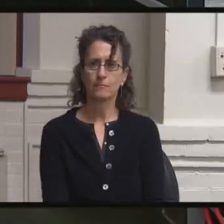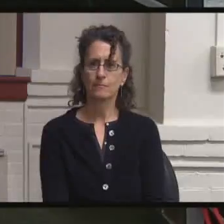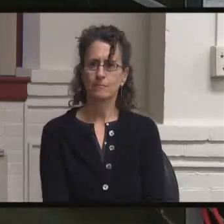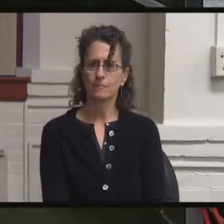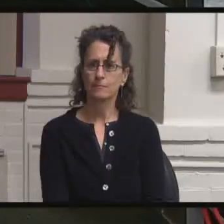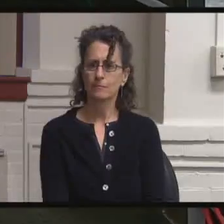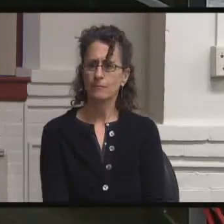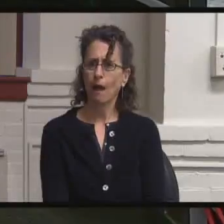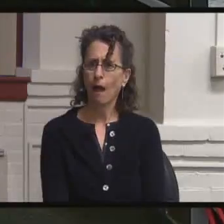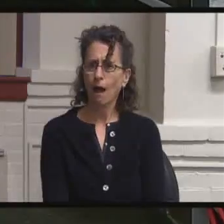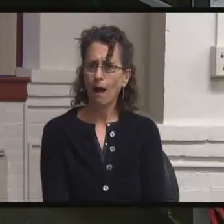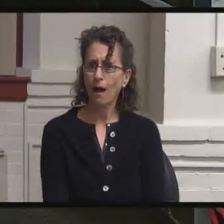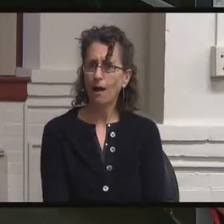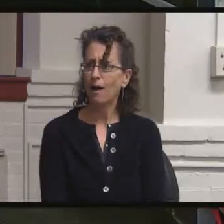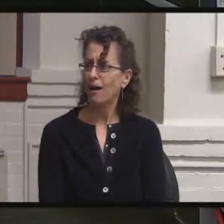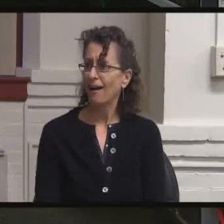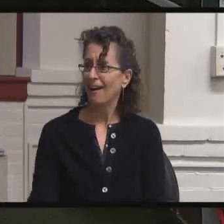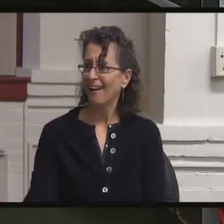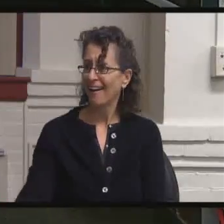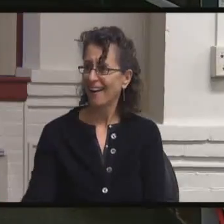you go.